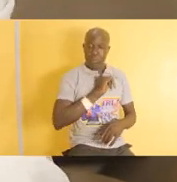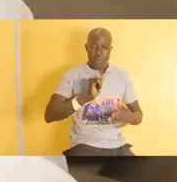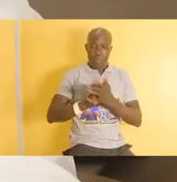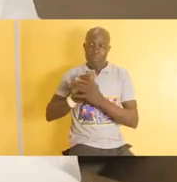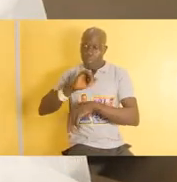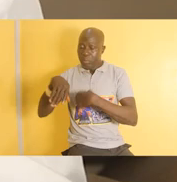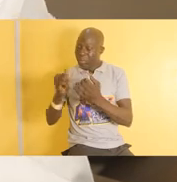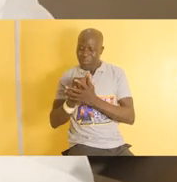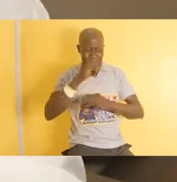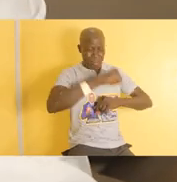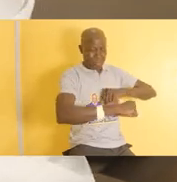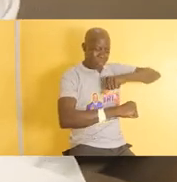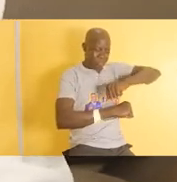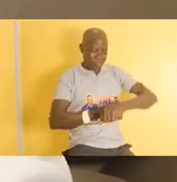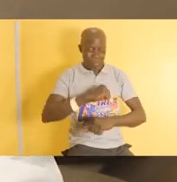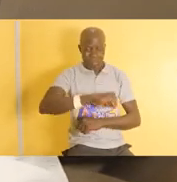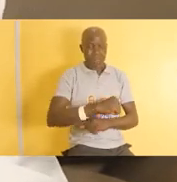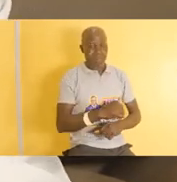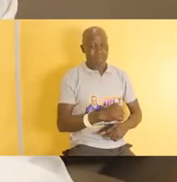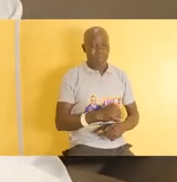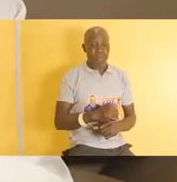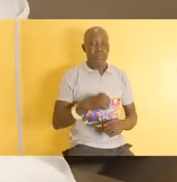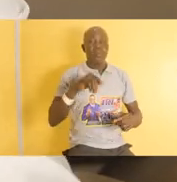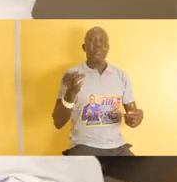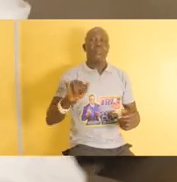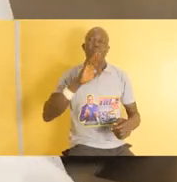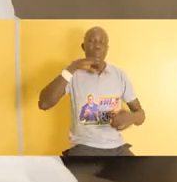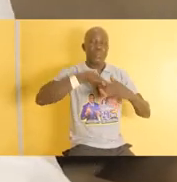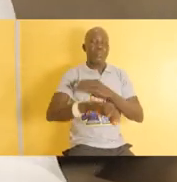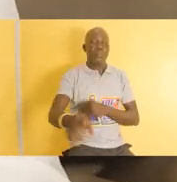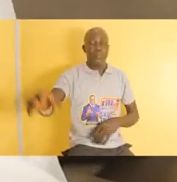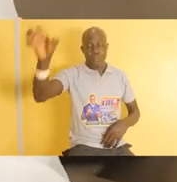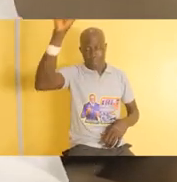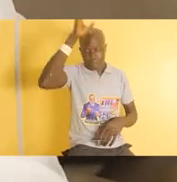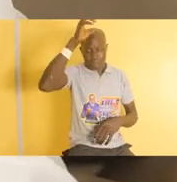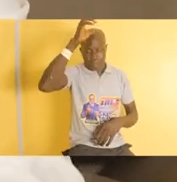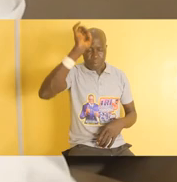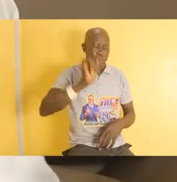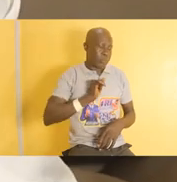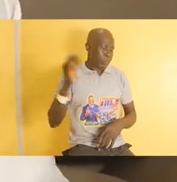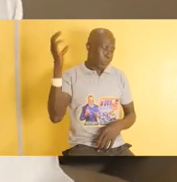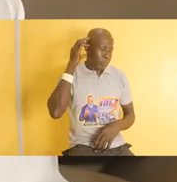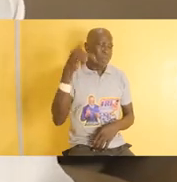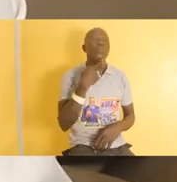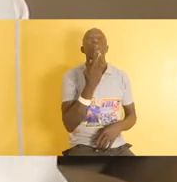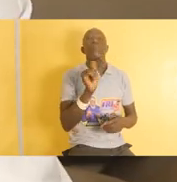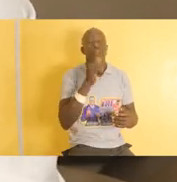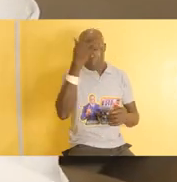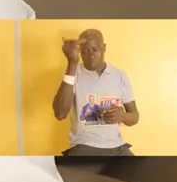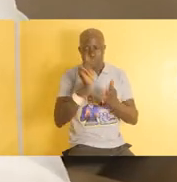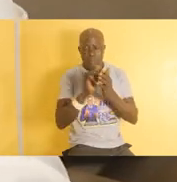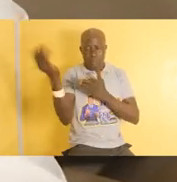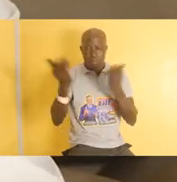O tiri, iponju won. He has seen their affliction. E kawo. Ti o wa ni Egypt. Aha. Mo si gbo ipe won. Ah. Nitori awon akonisise